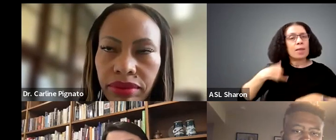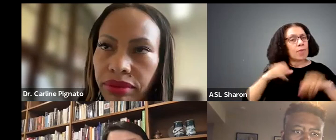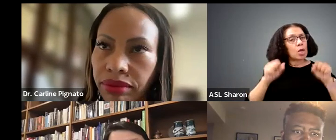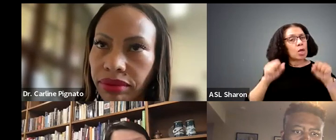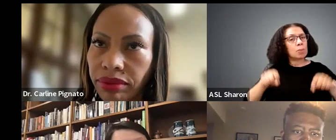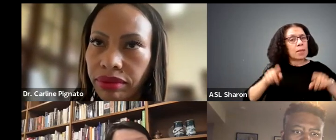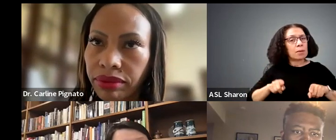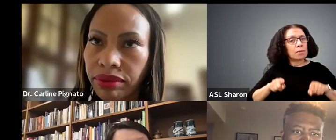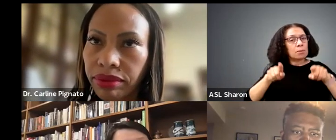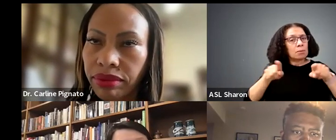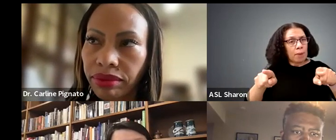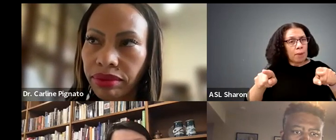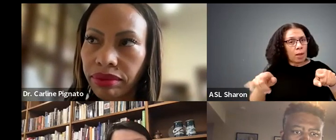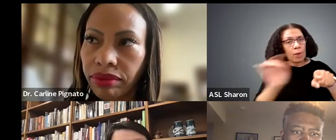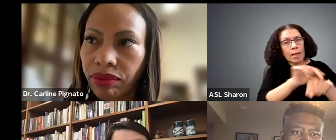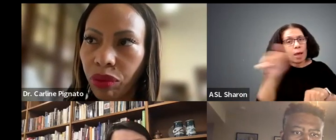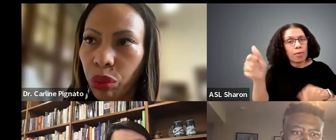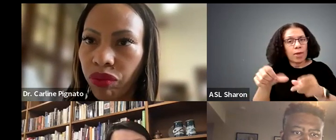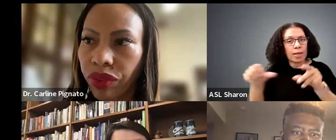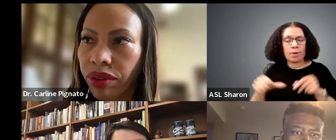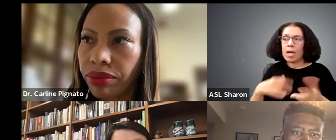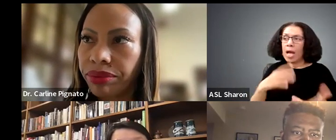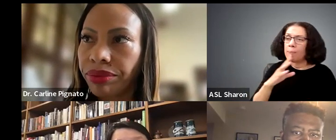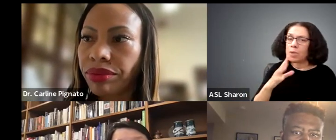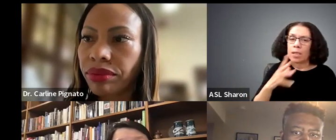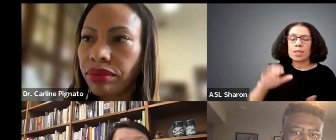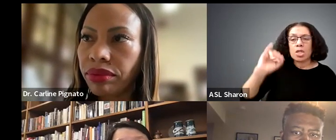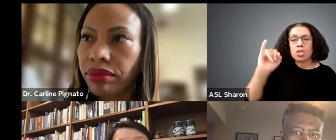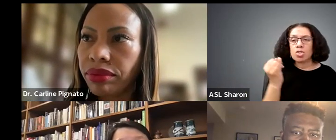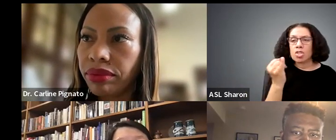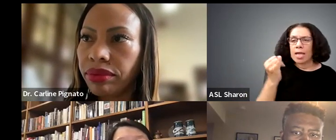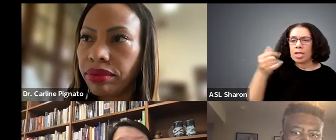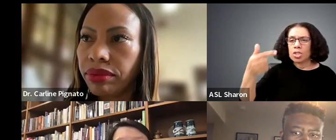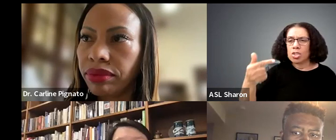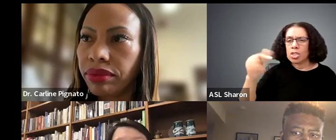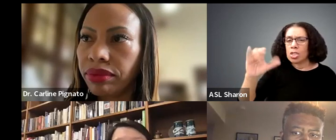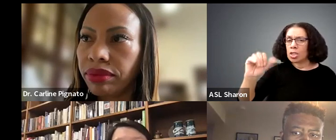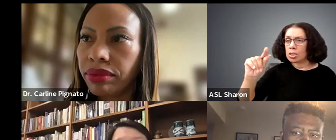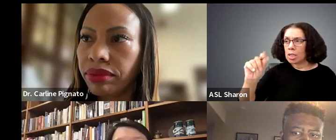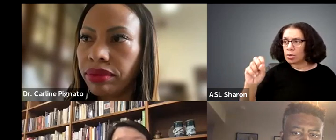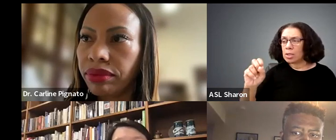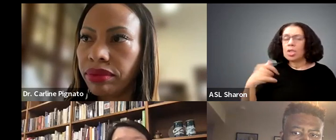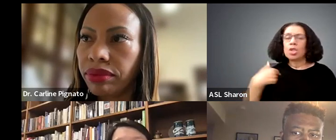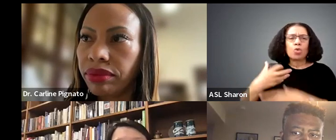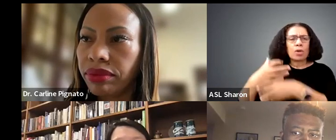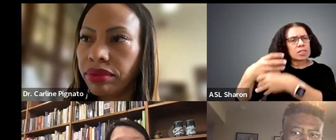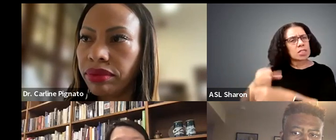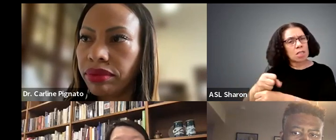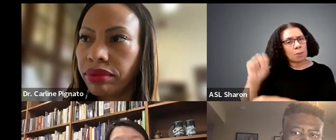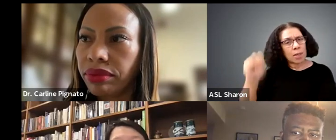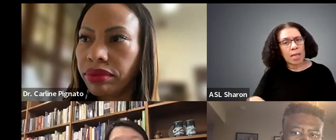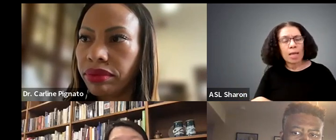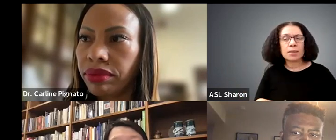that we must also, and when I say us, I mean, JG Consulting, you're giving us a summary of what individuals have also said, you know, whether